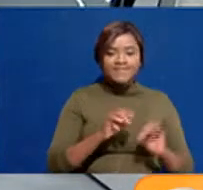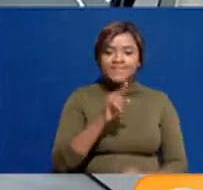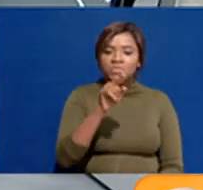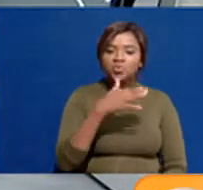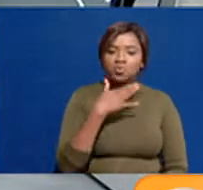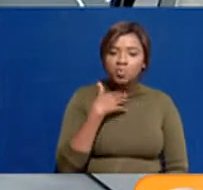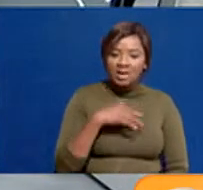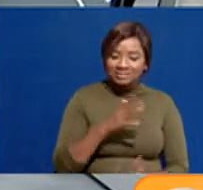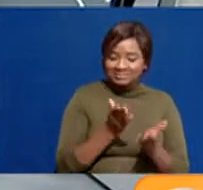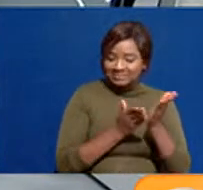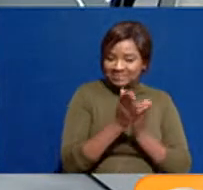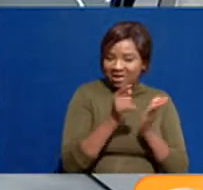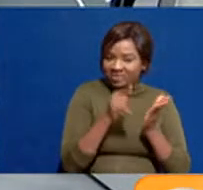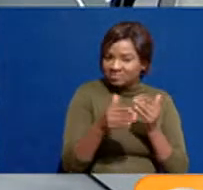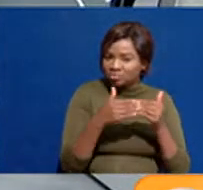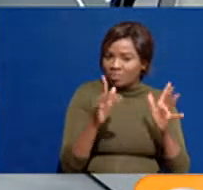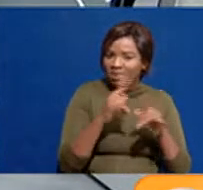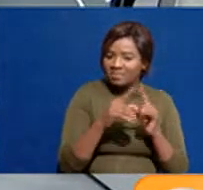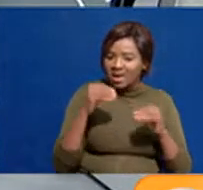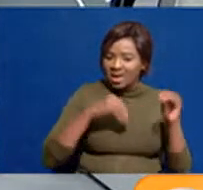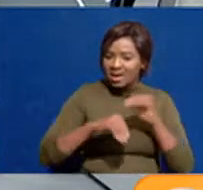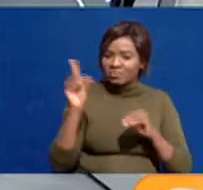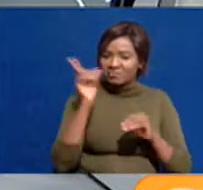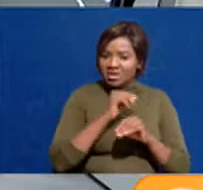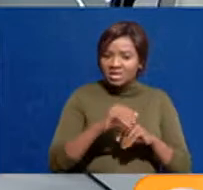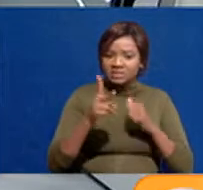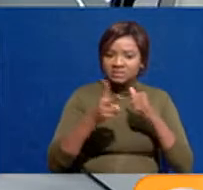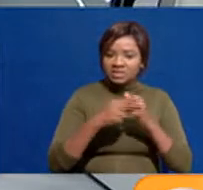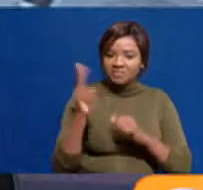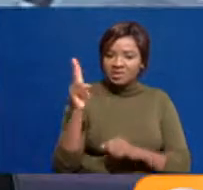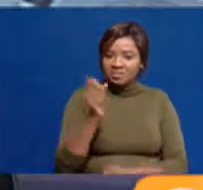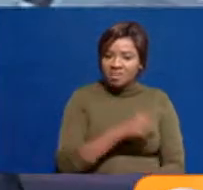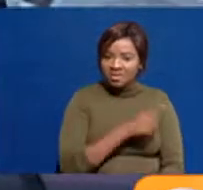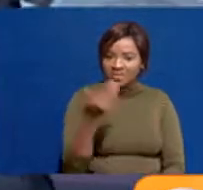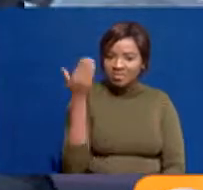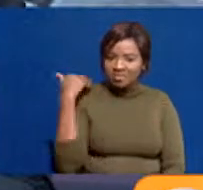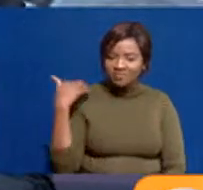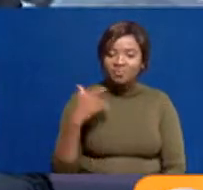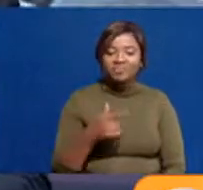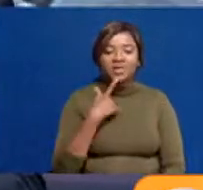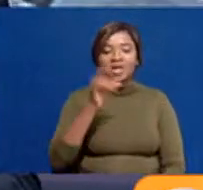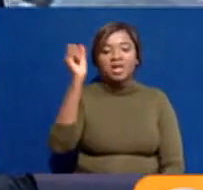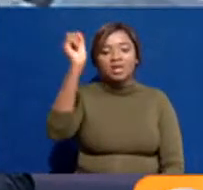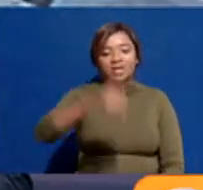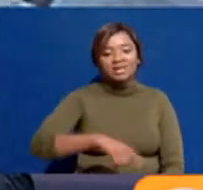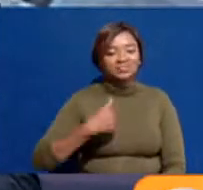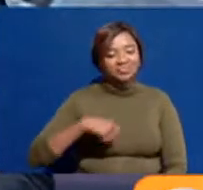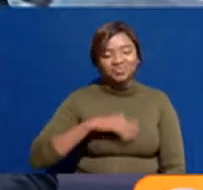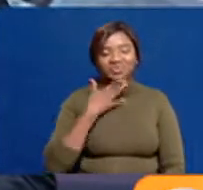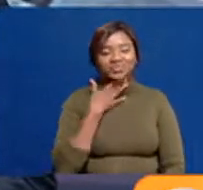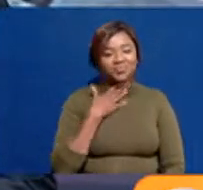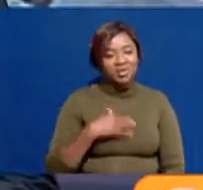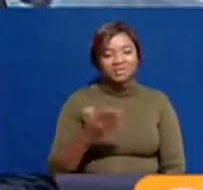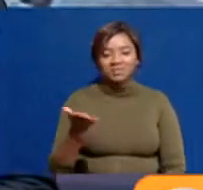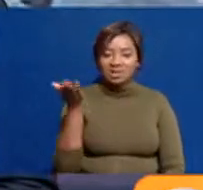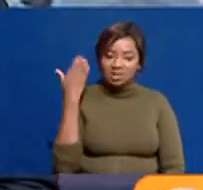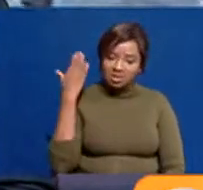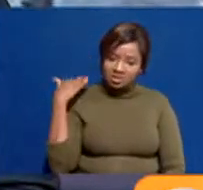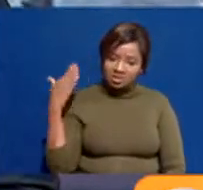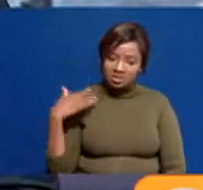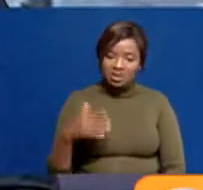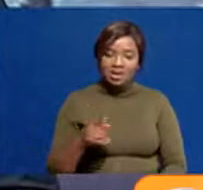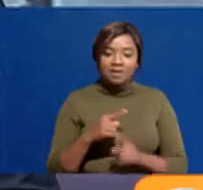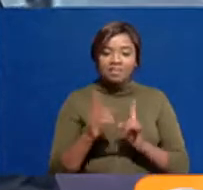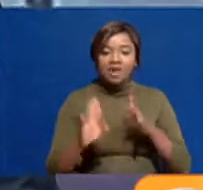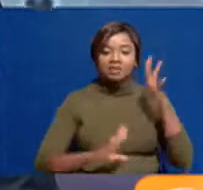after the elections? Yes. And the reason why we want the servers open is because we have always wanted the servers to be open from the get-go. The Supreme